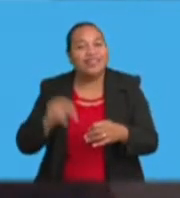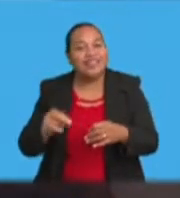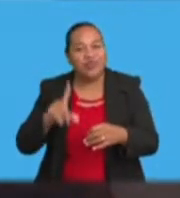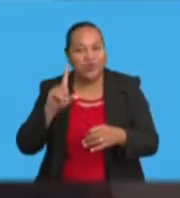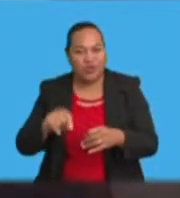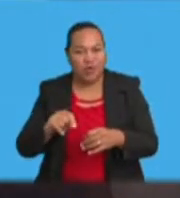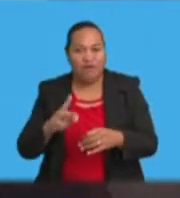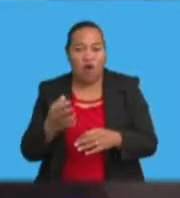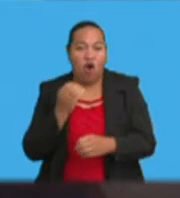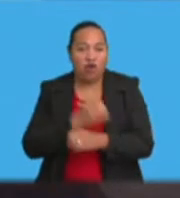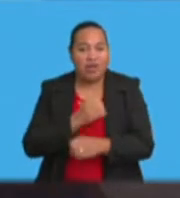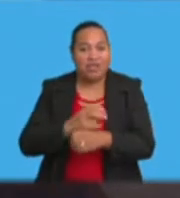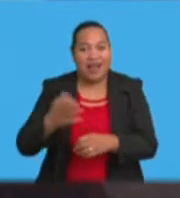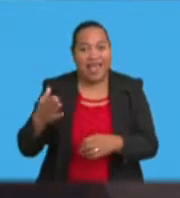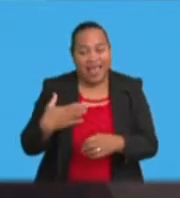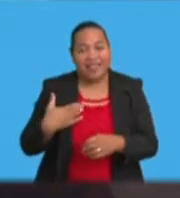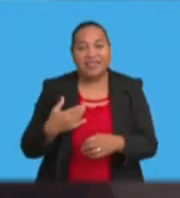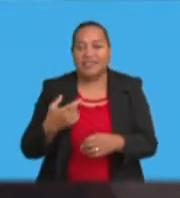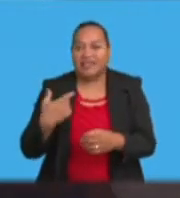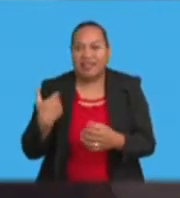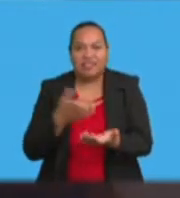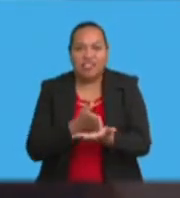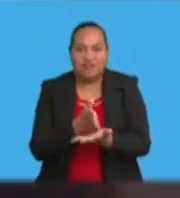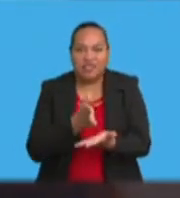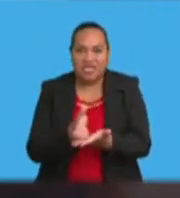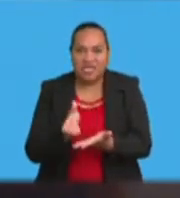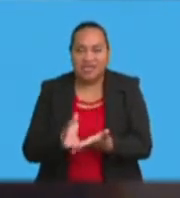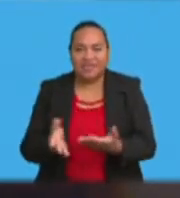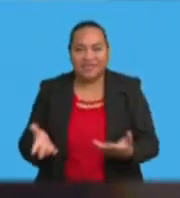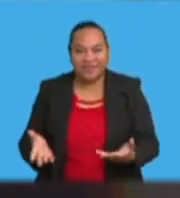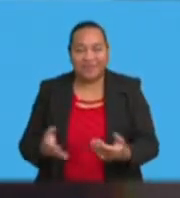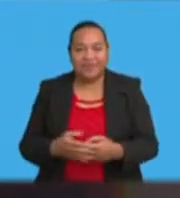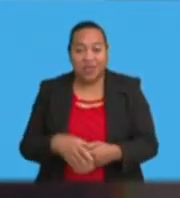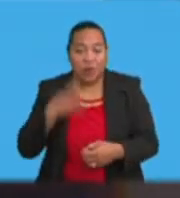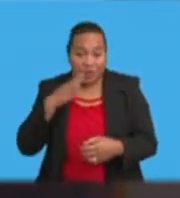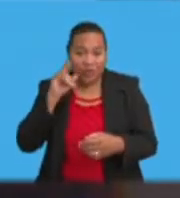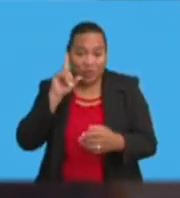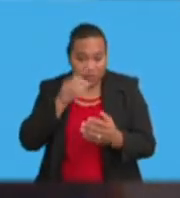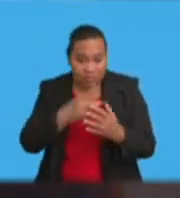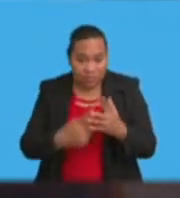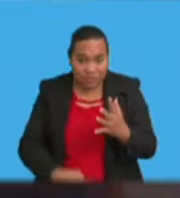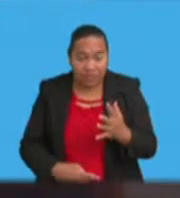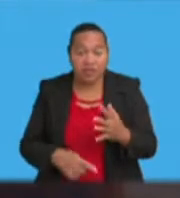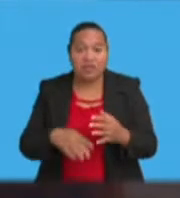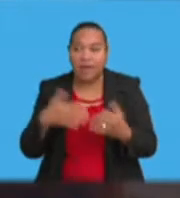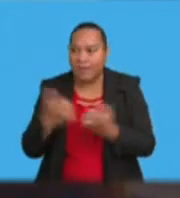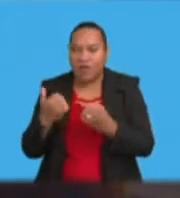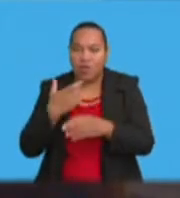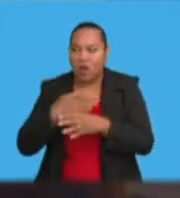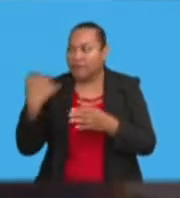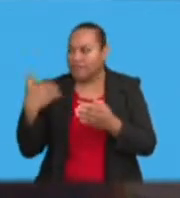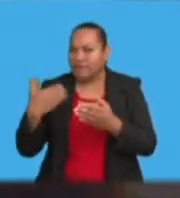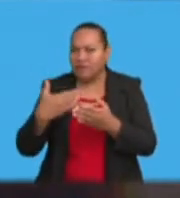for occupational health and occupational health services. And in doing this, a lot of the work that we've been doing so far has been